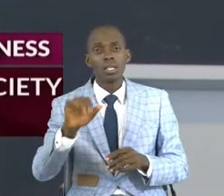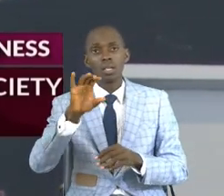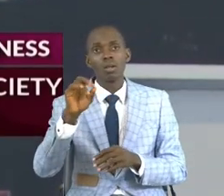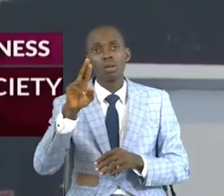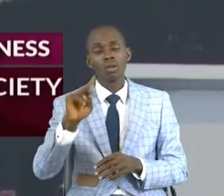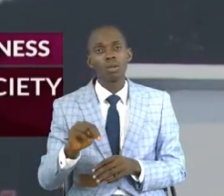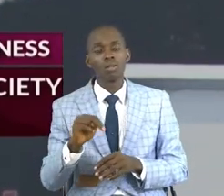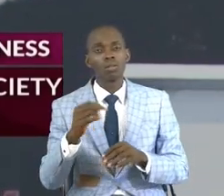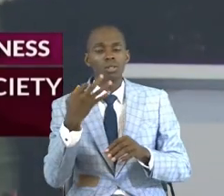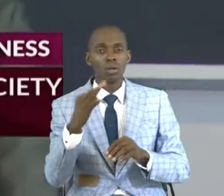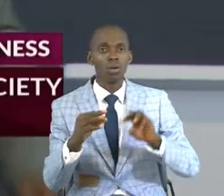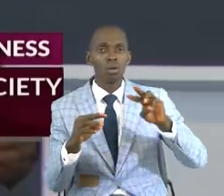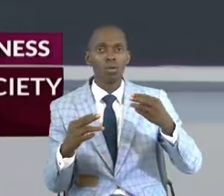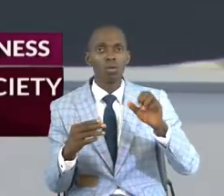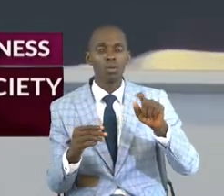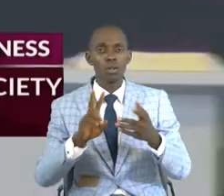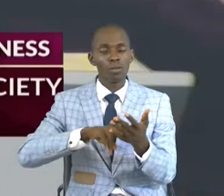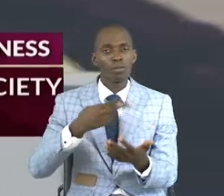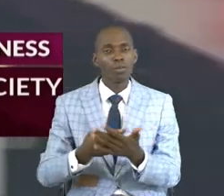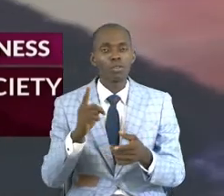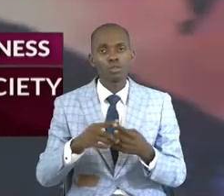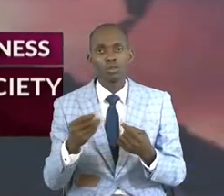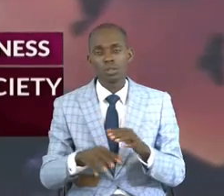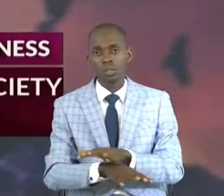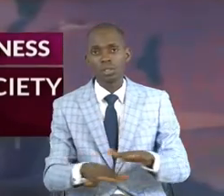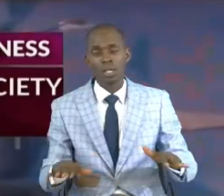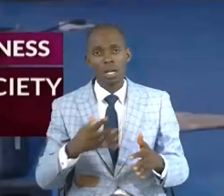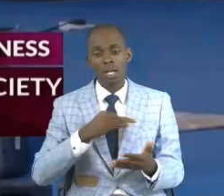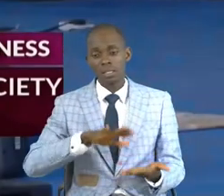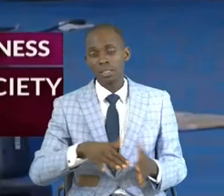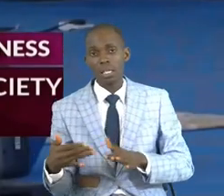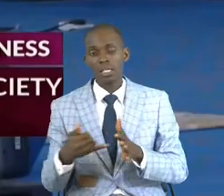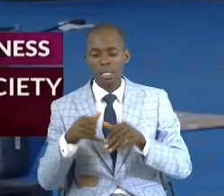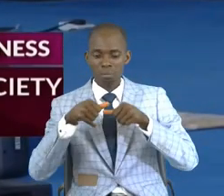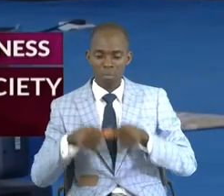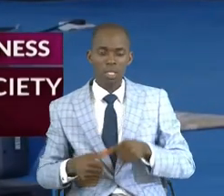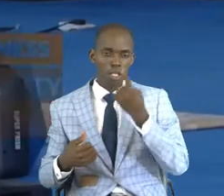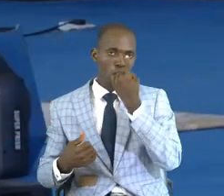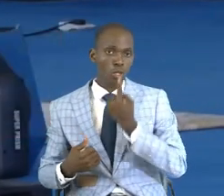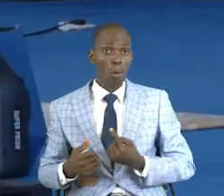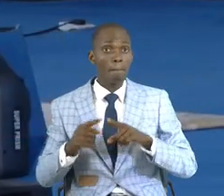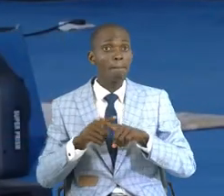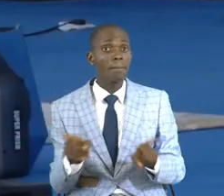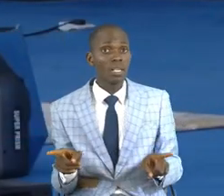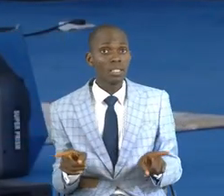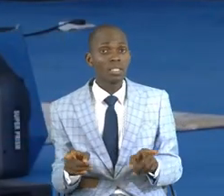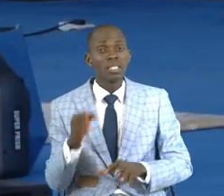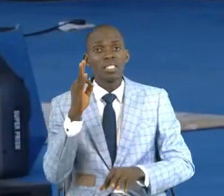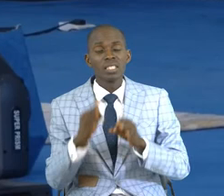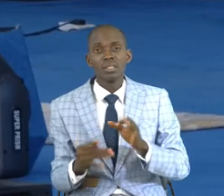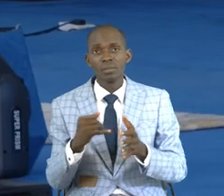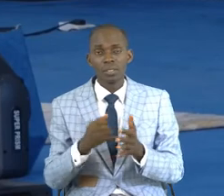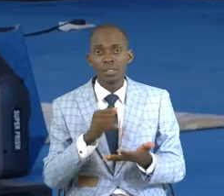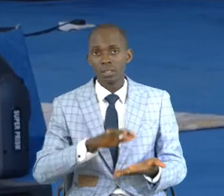the ground and die, it abideth alone. But if it die,